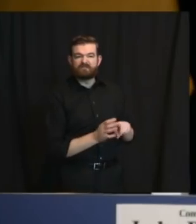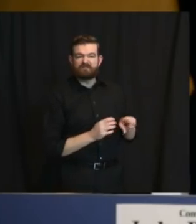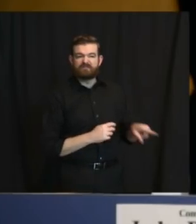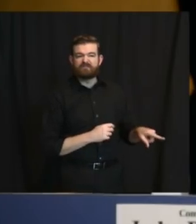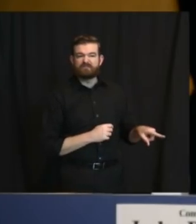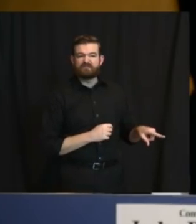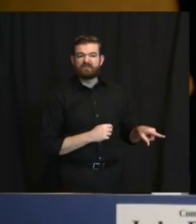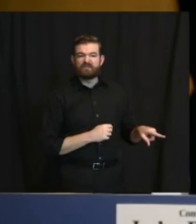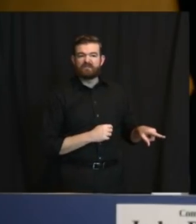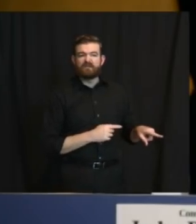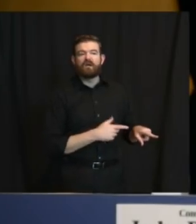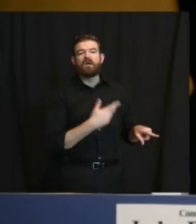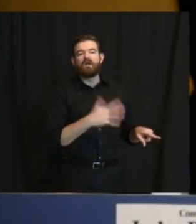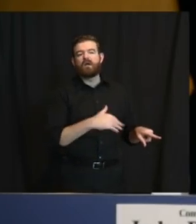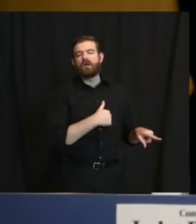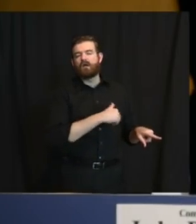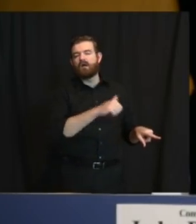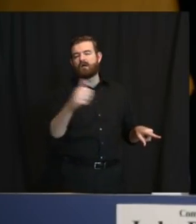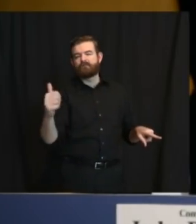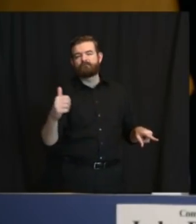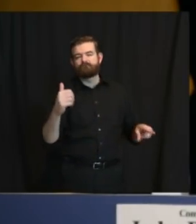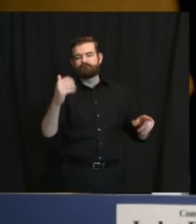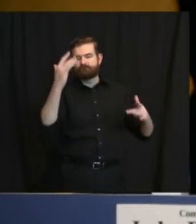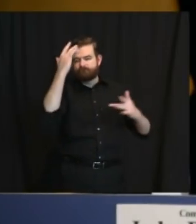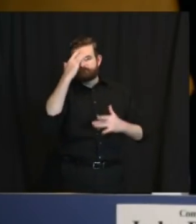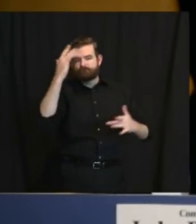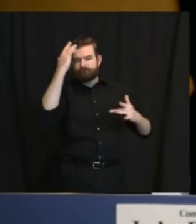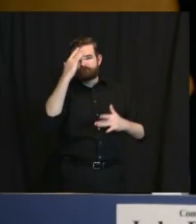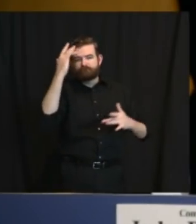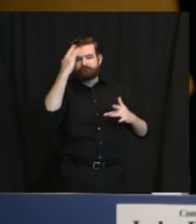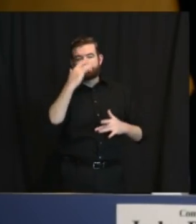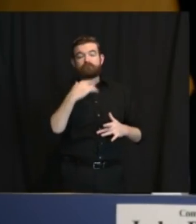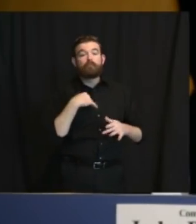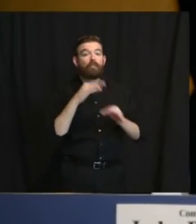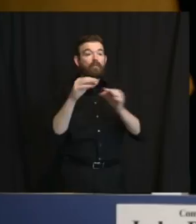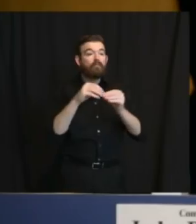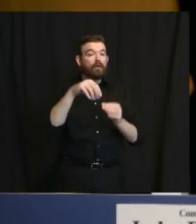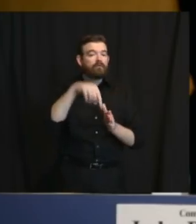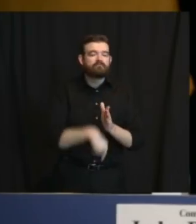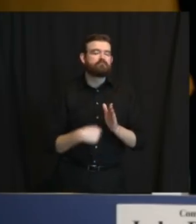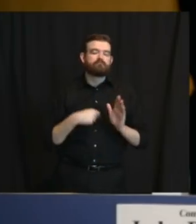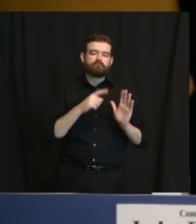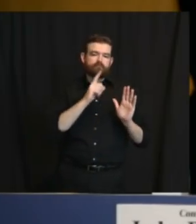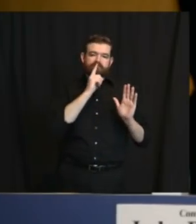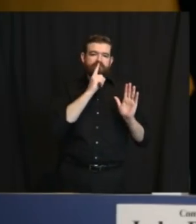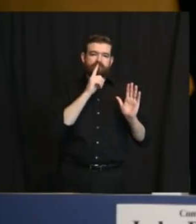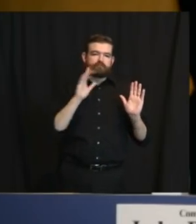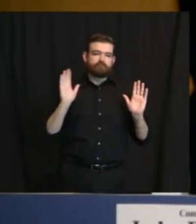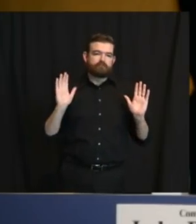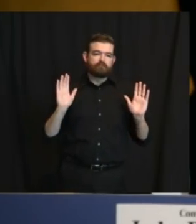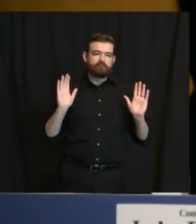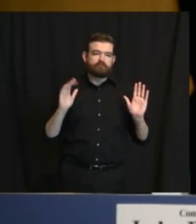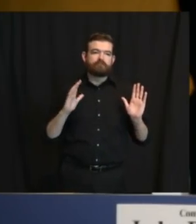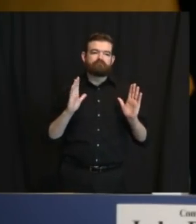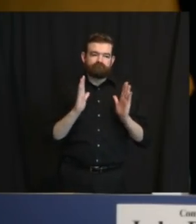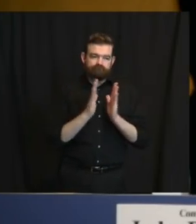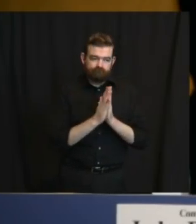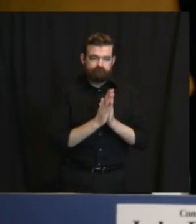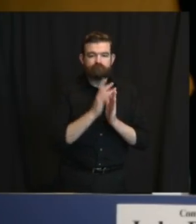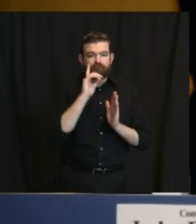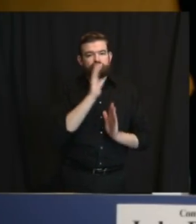family at this time, we will not be releasing further details. Our thoughts and prayers are with the